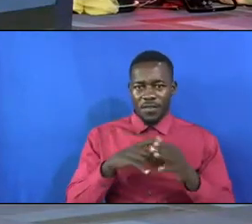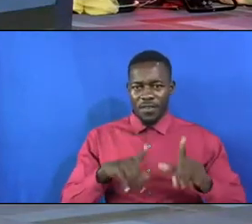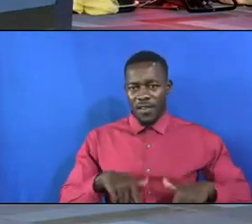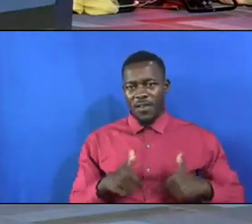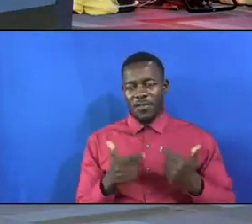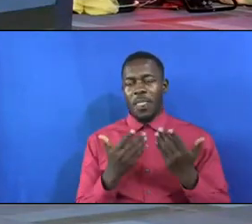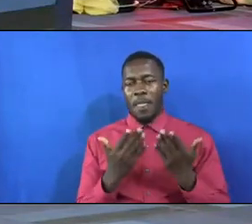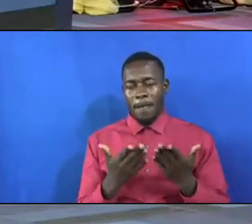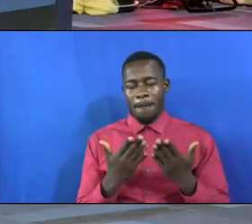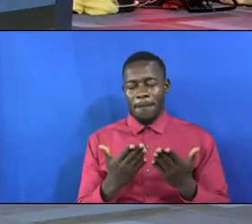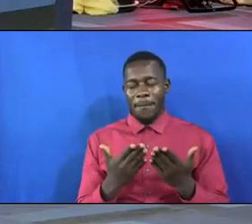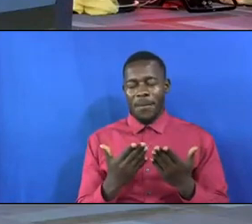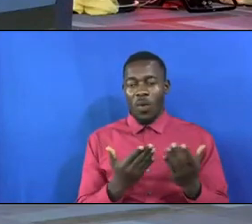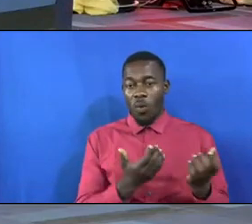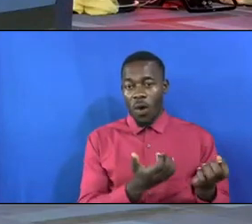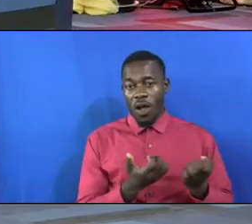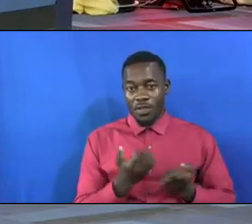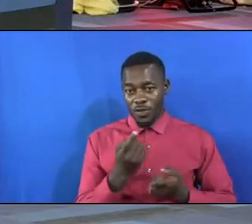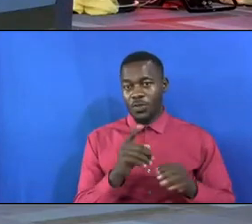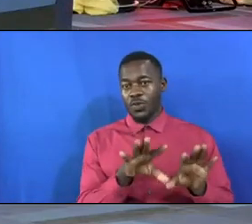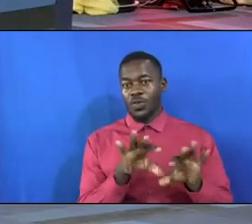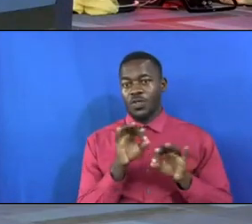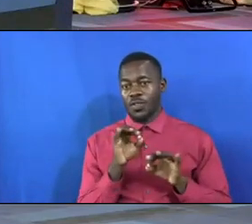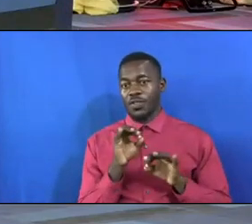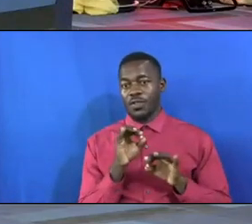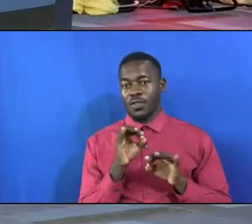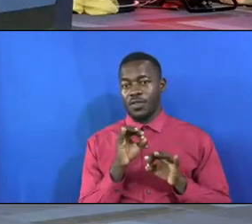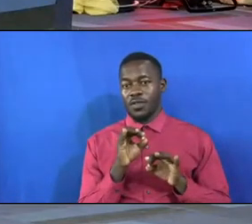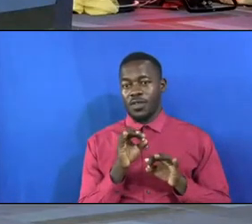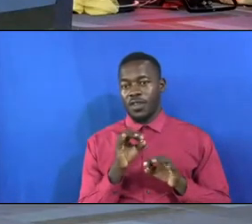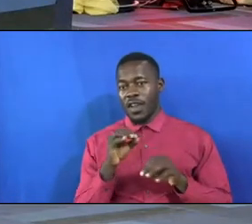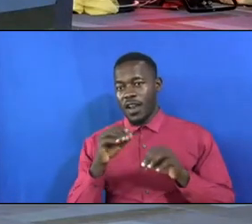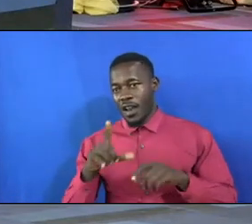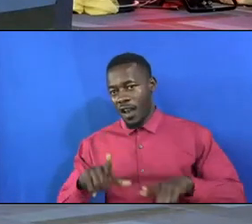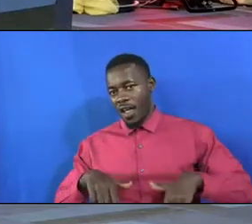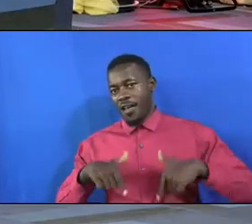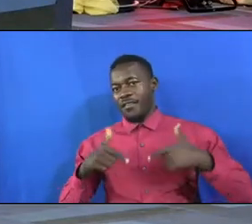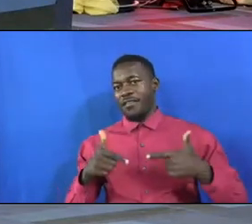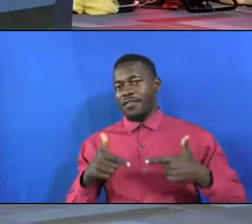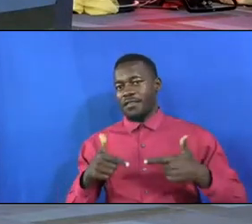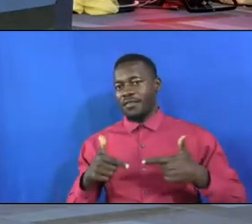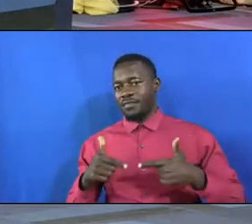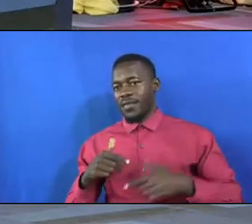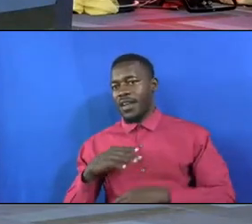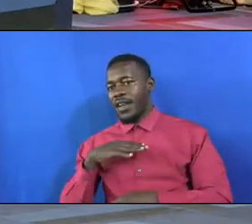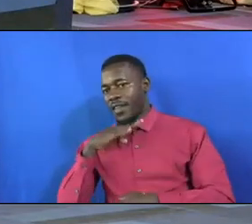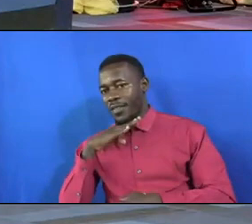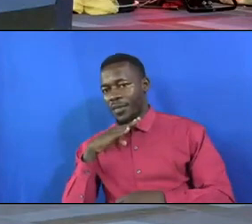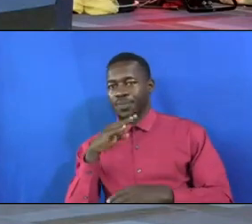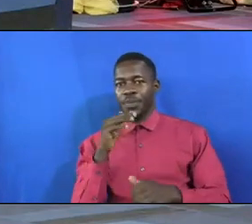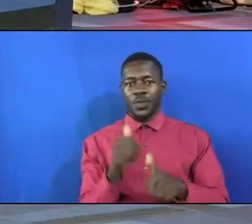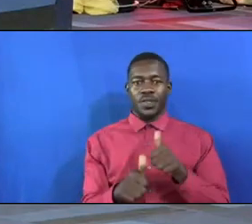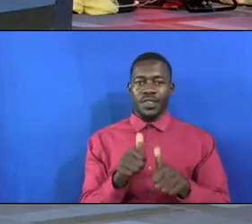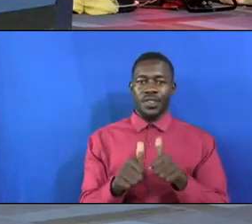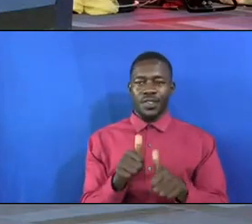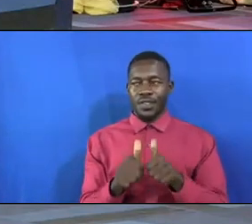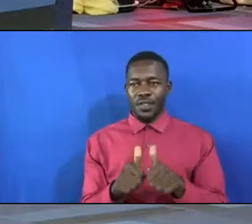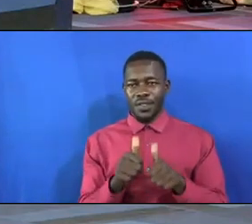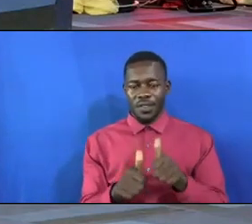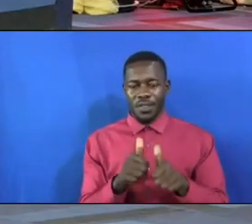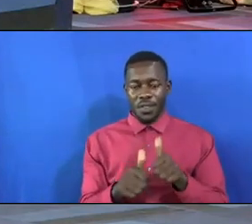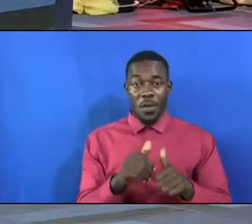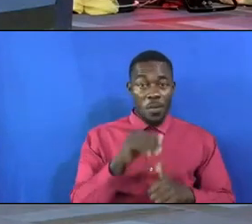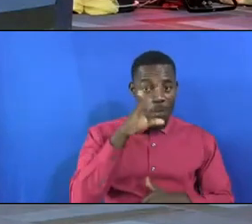life require us to choose the two, life or death. And Moses told